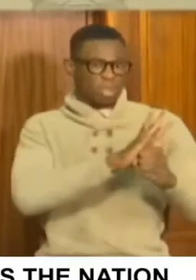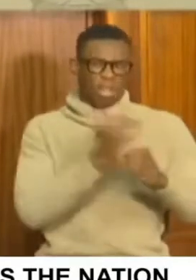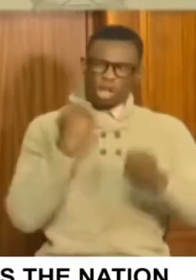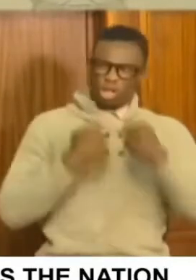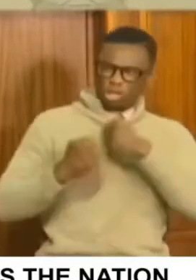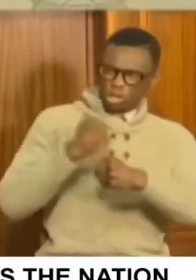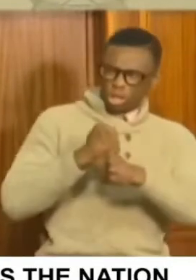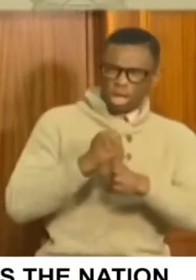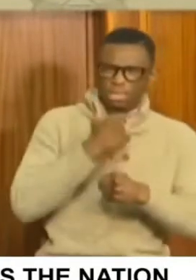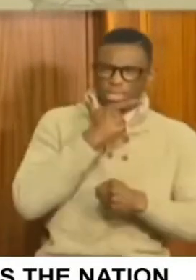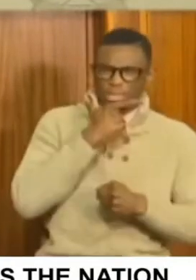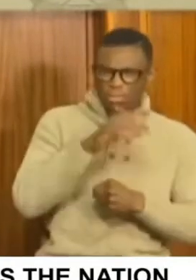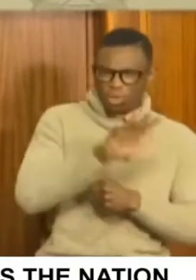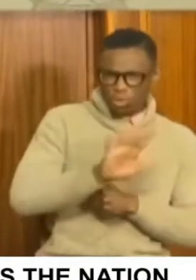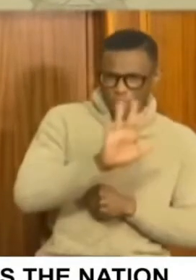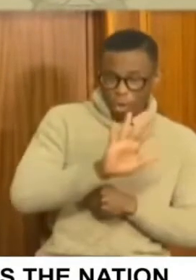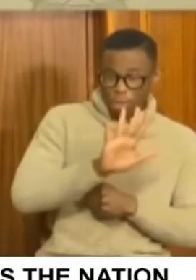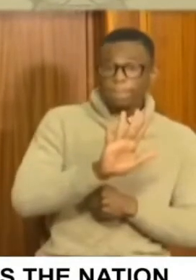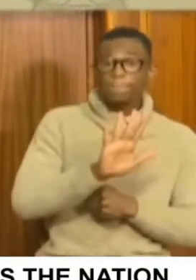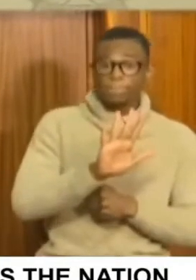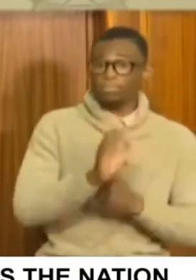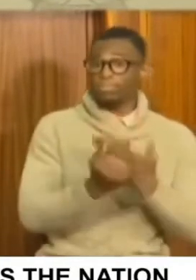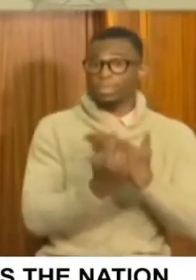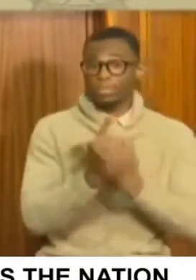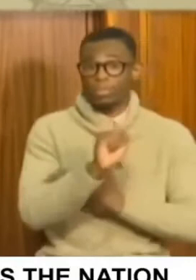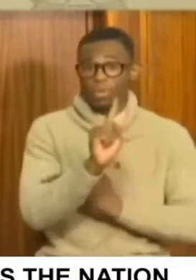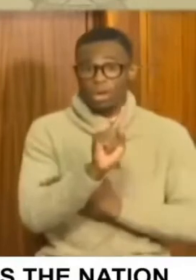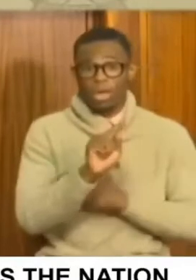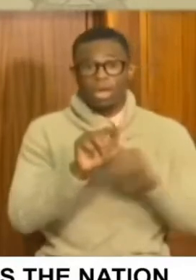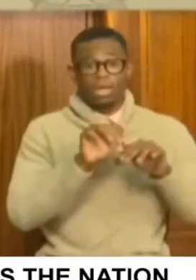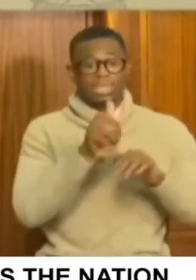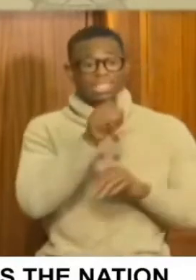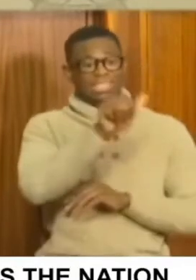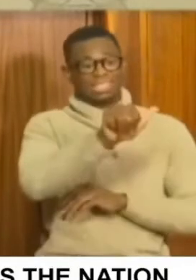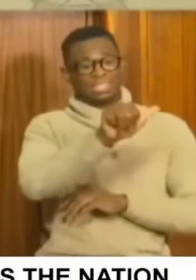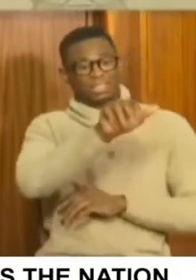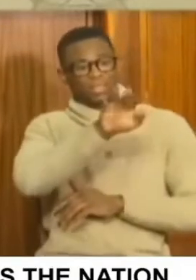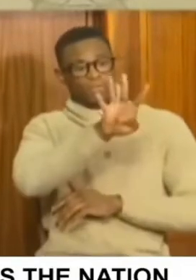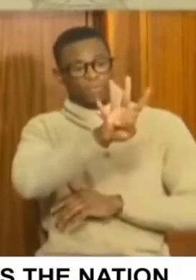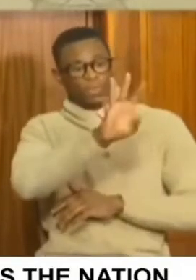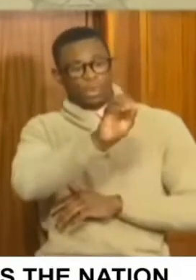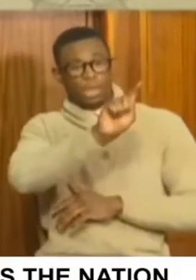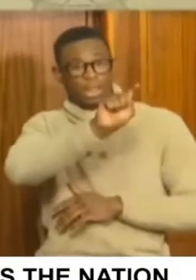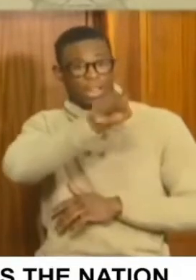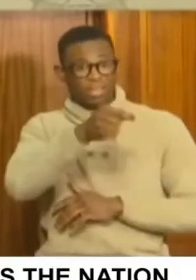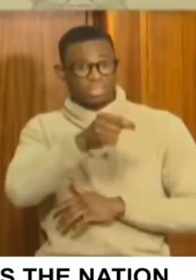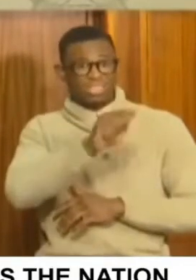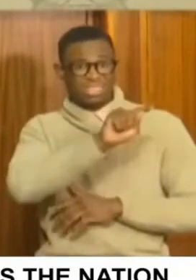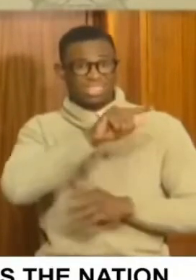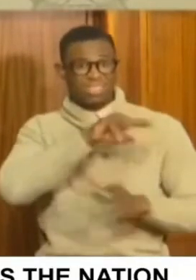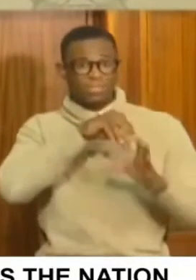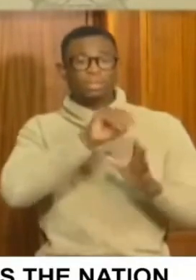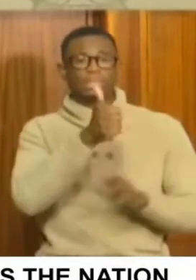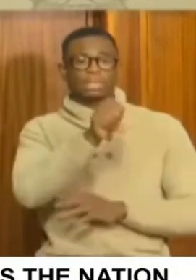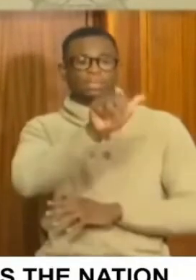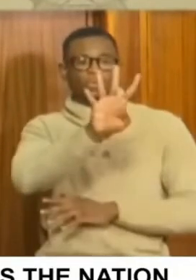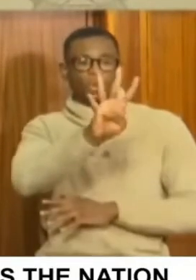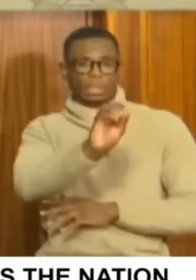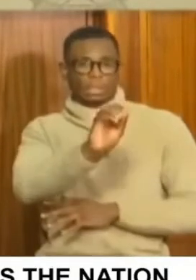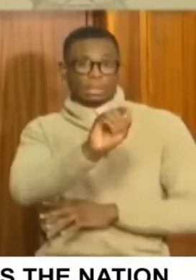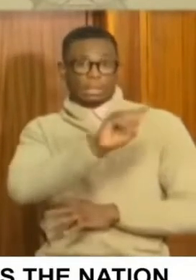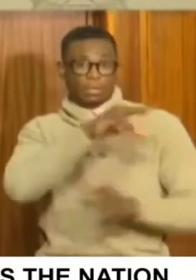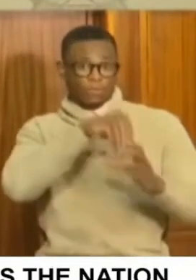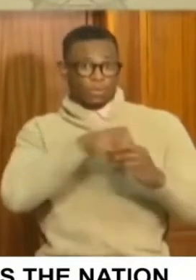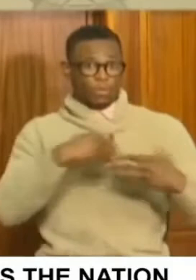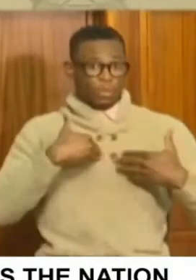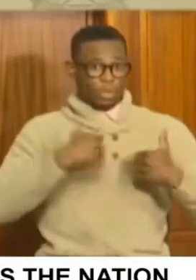year. There were 640 health workers infected by COVID-19 over